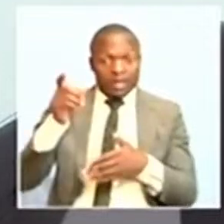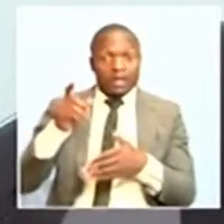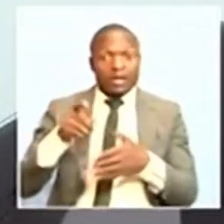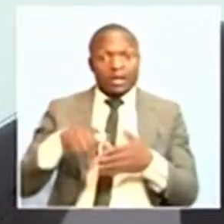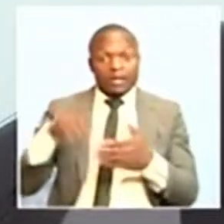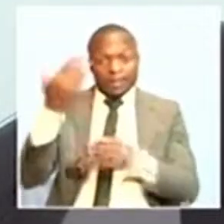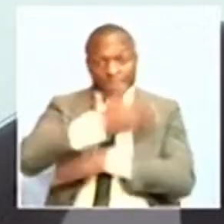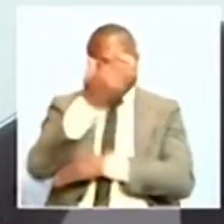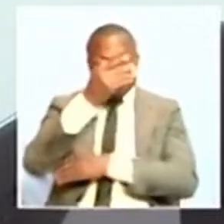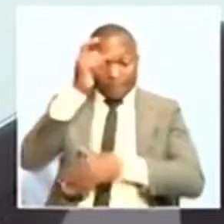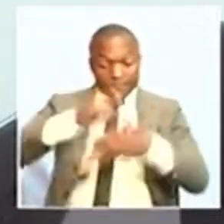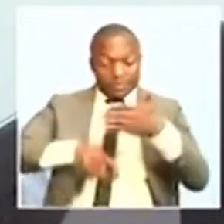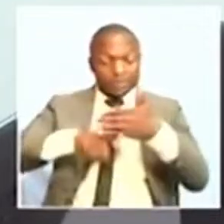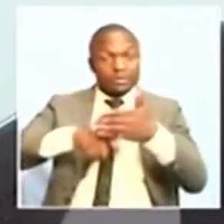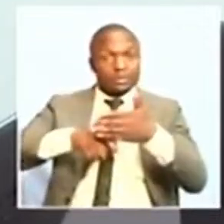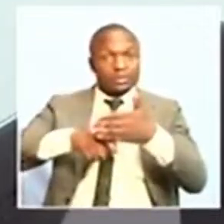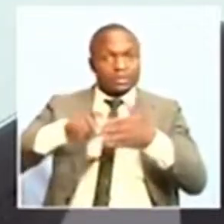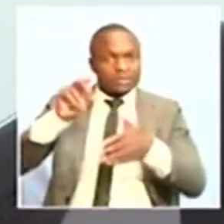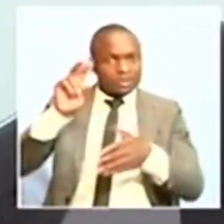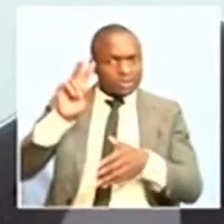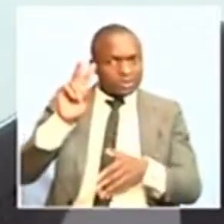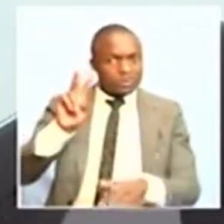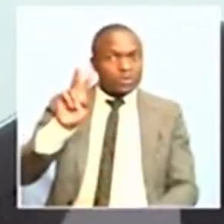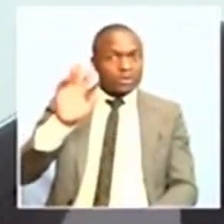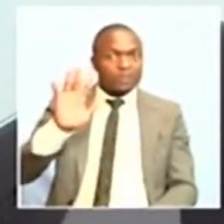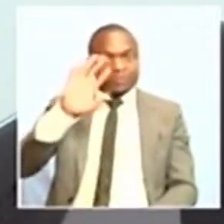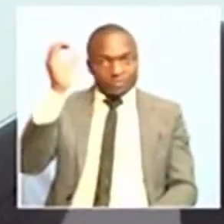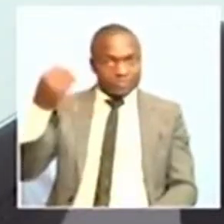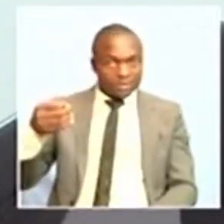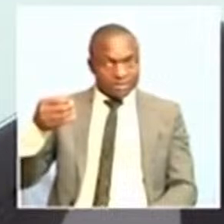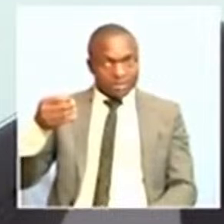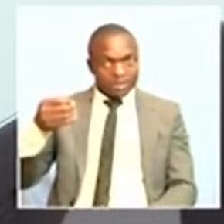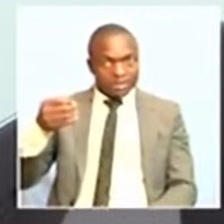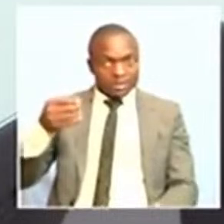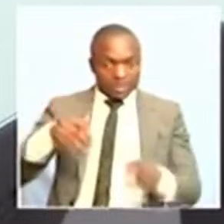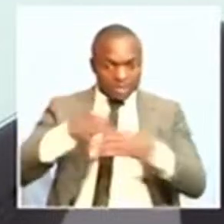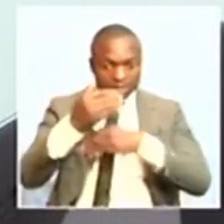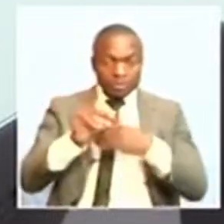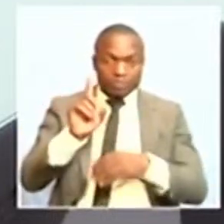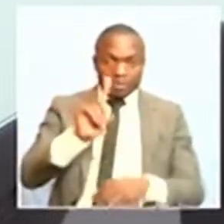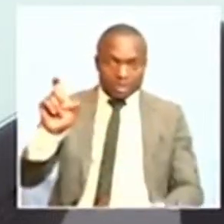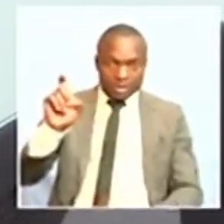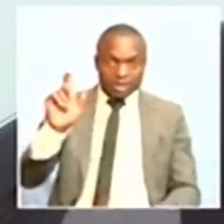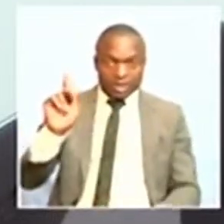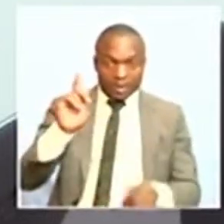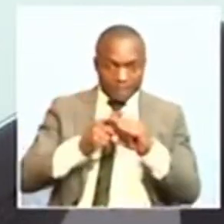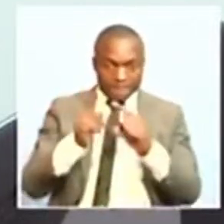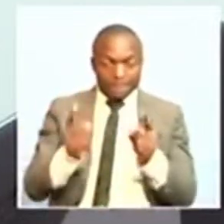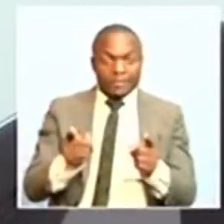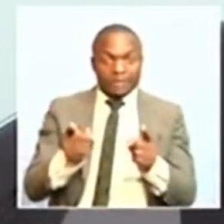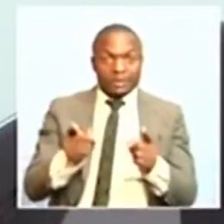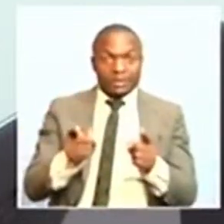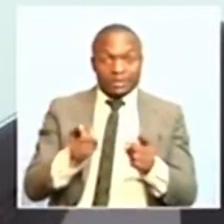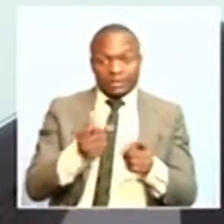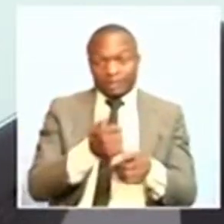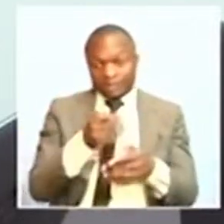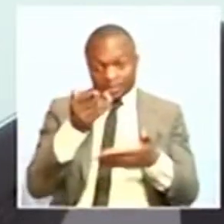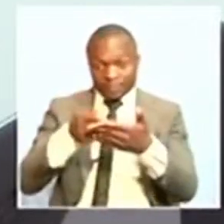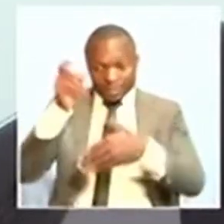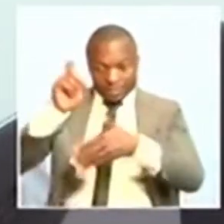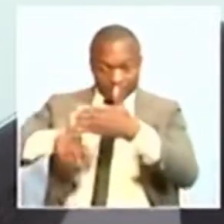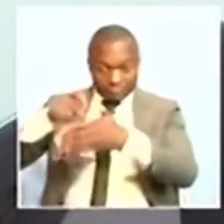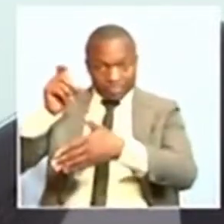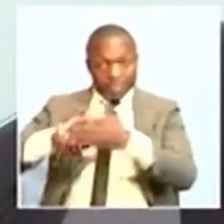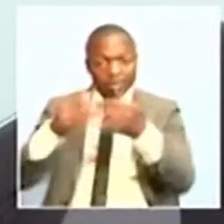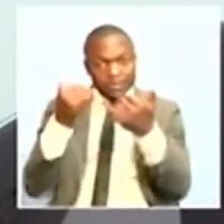customs duty tax to 25 kwacha of the 100 kwacha, but the surtax is now levied